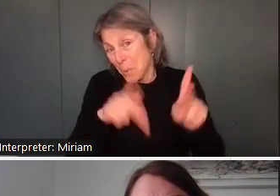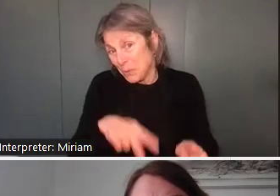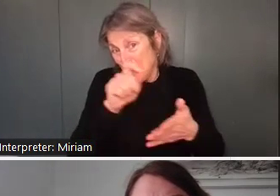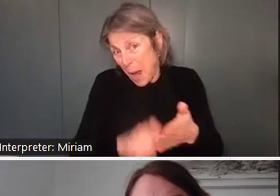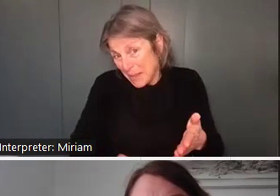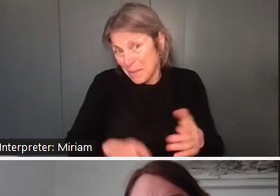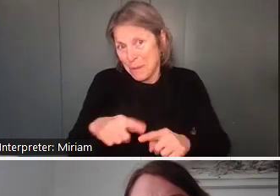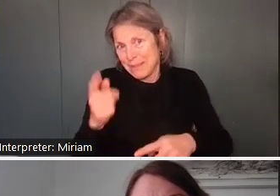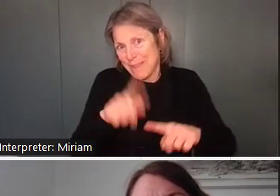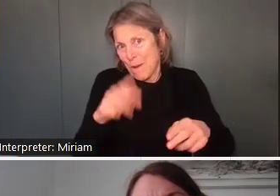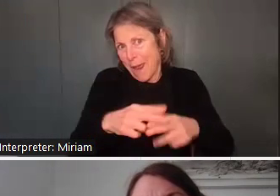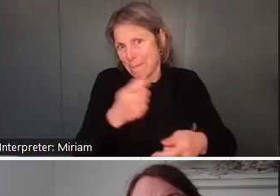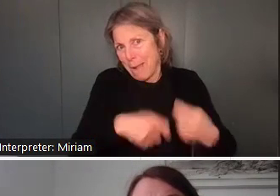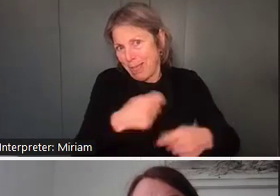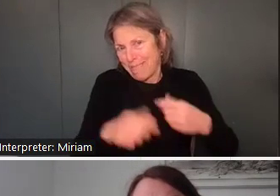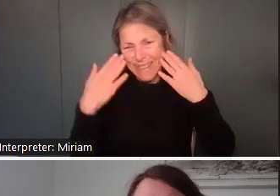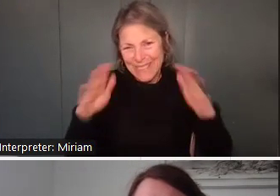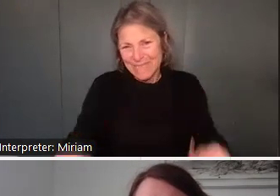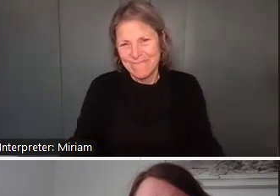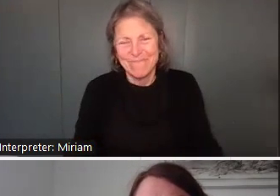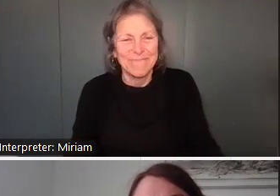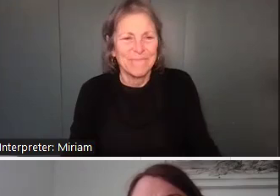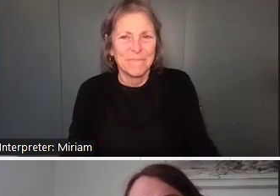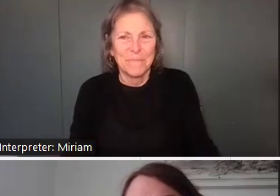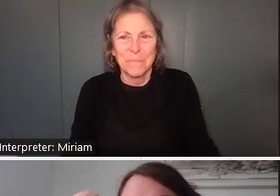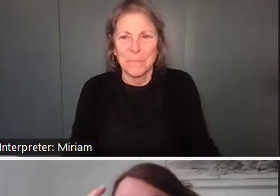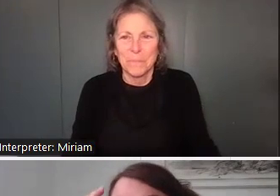know. But